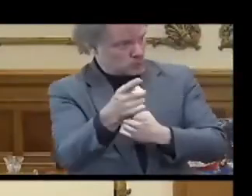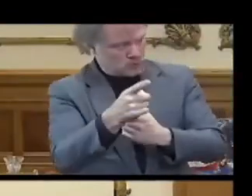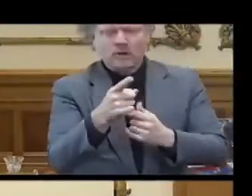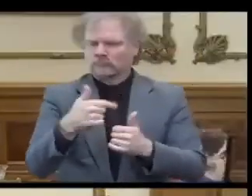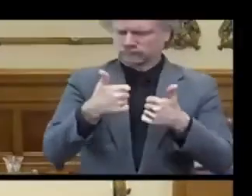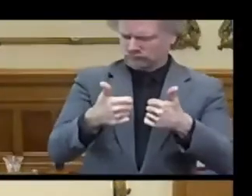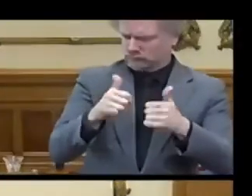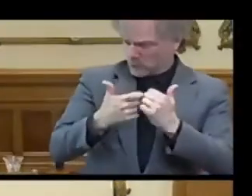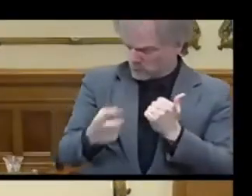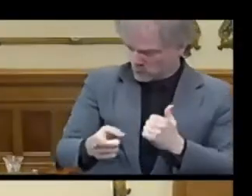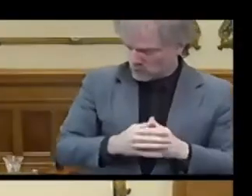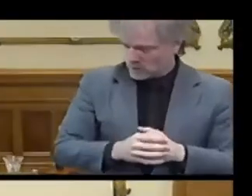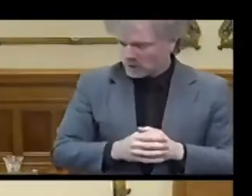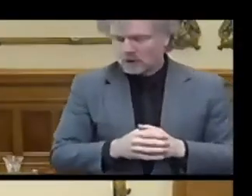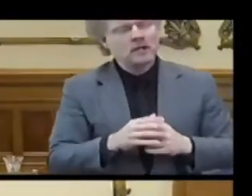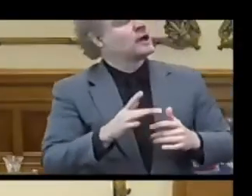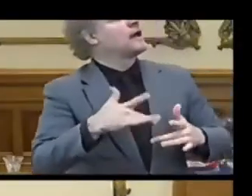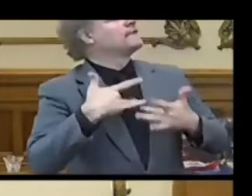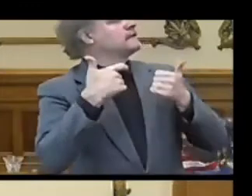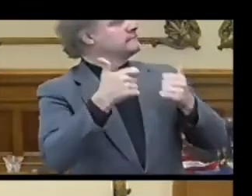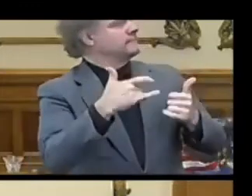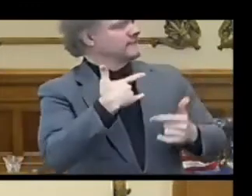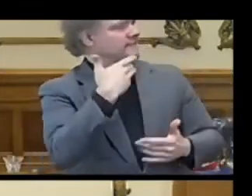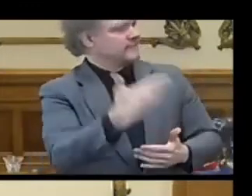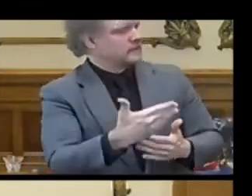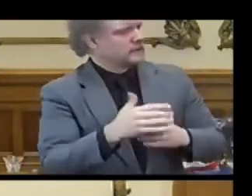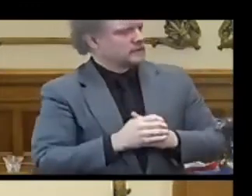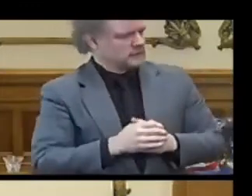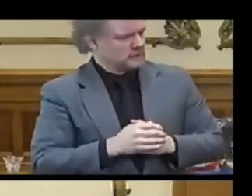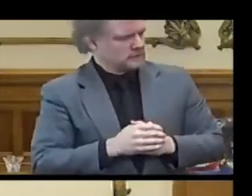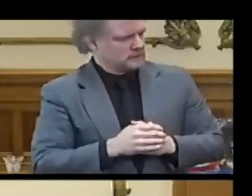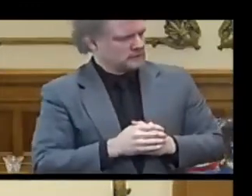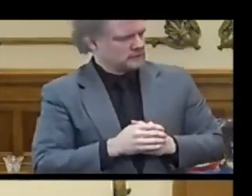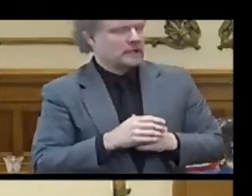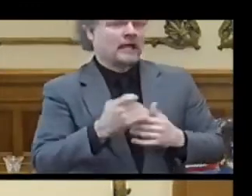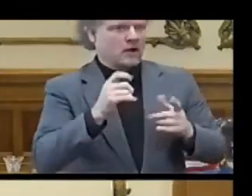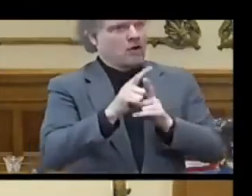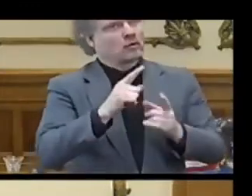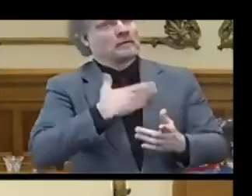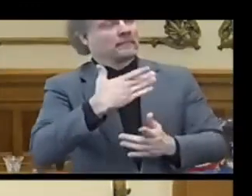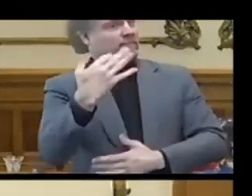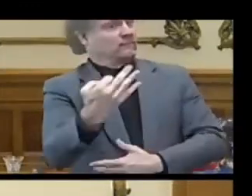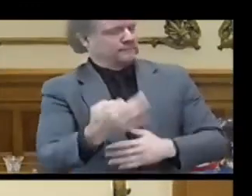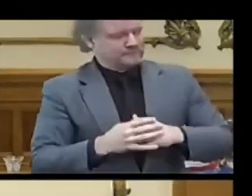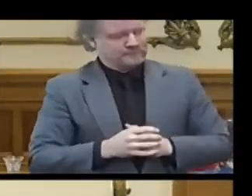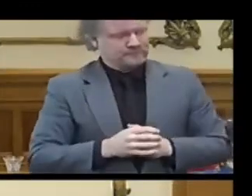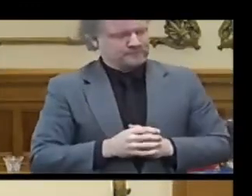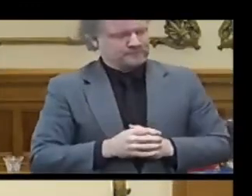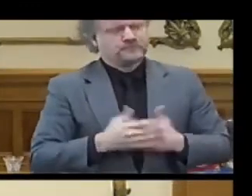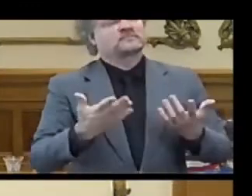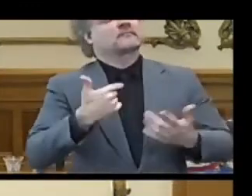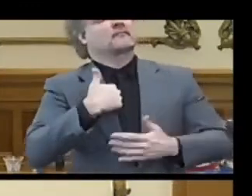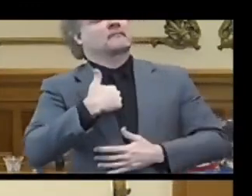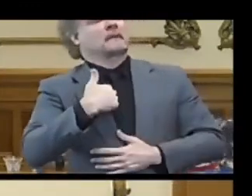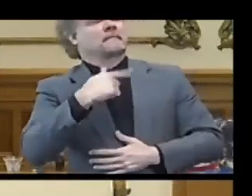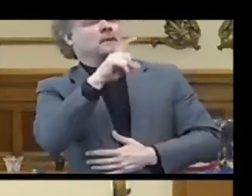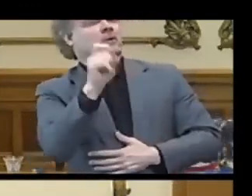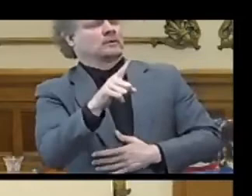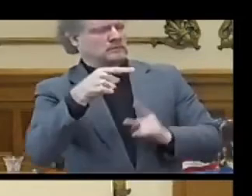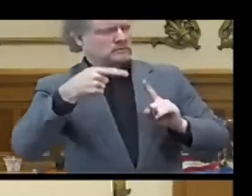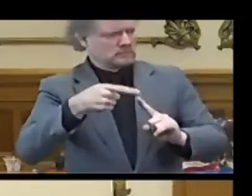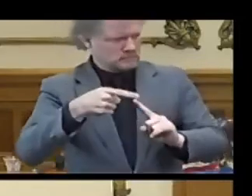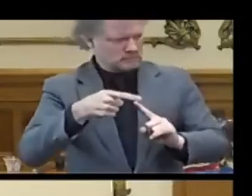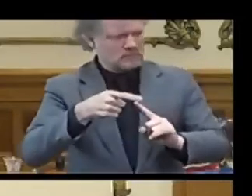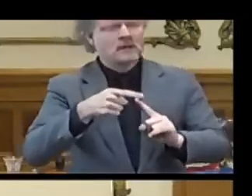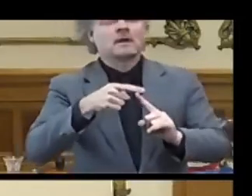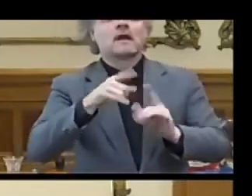Yourself? I am feeling fine and feisty, so it is a good Friday. So my question is concerning contact tracing.